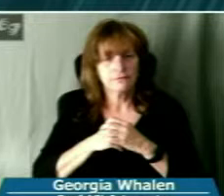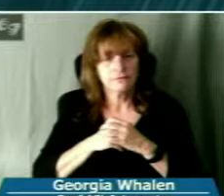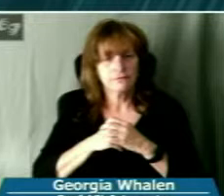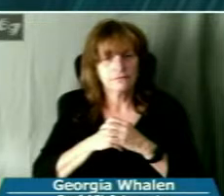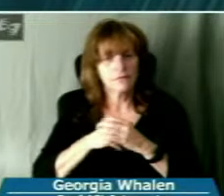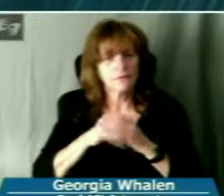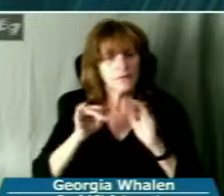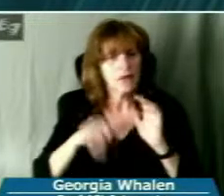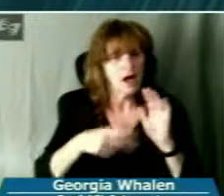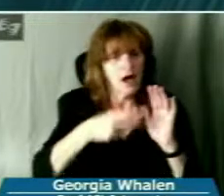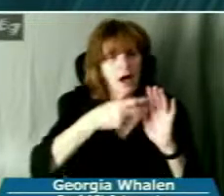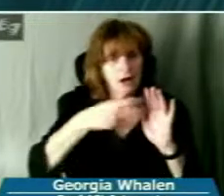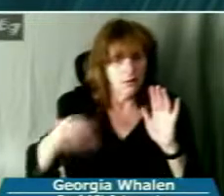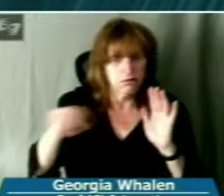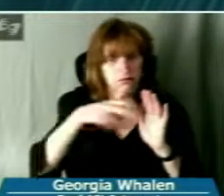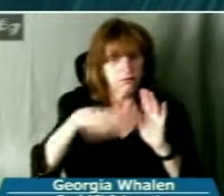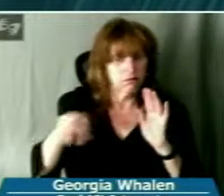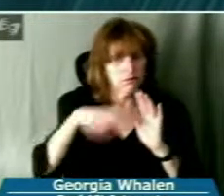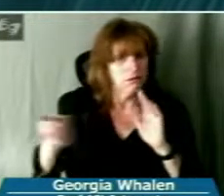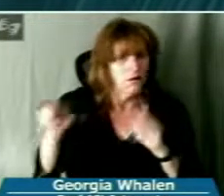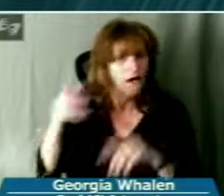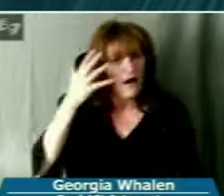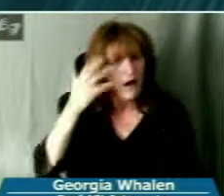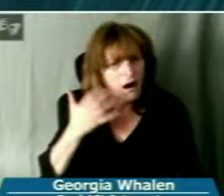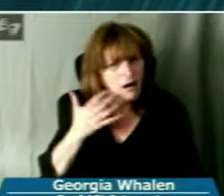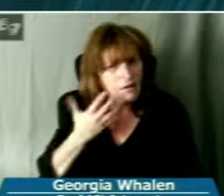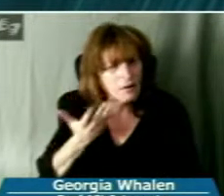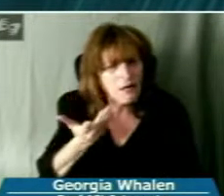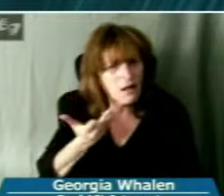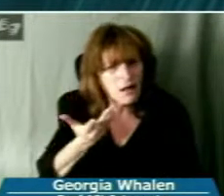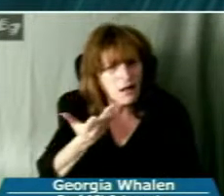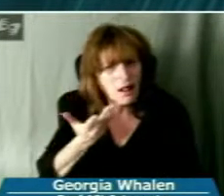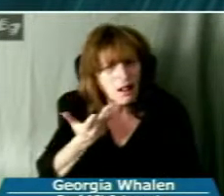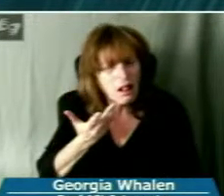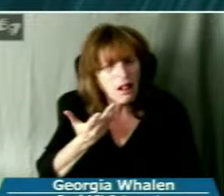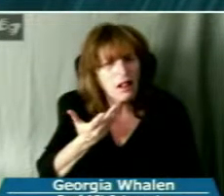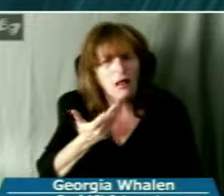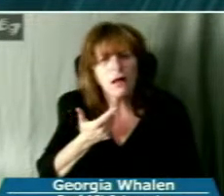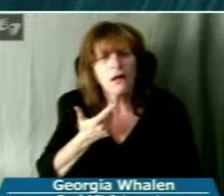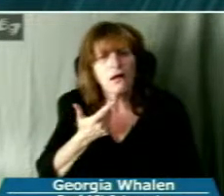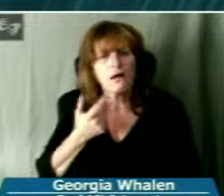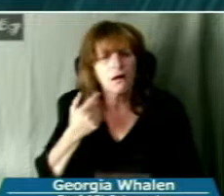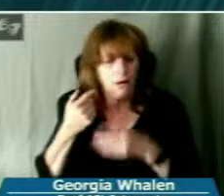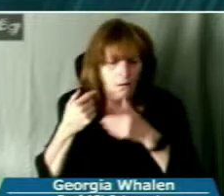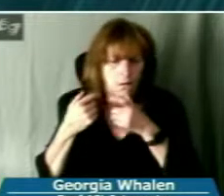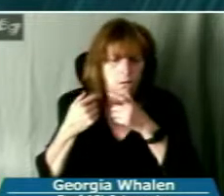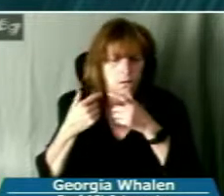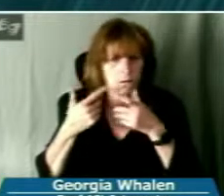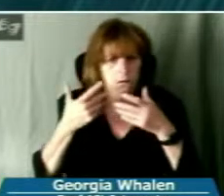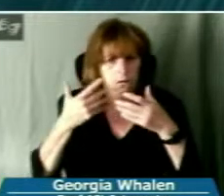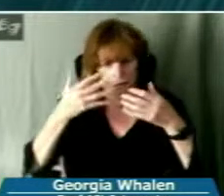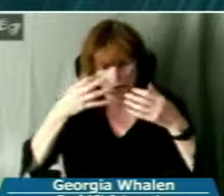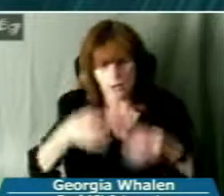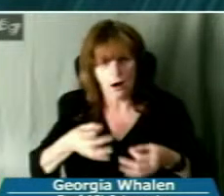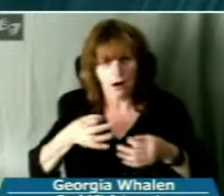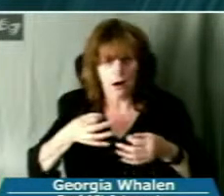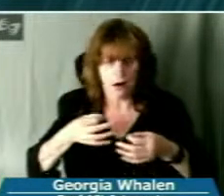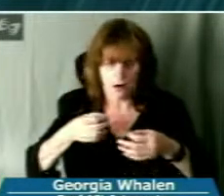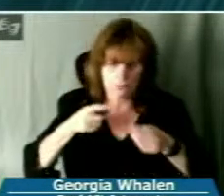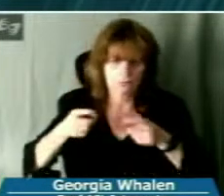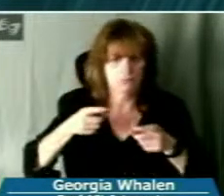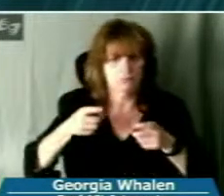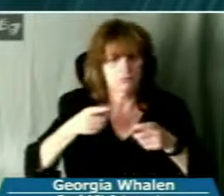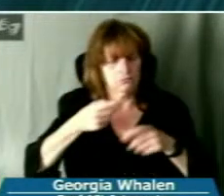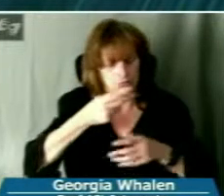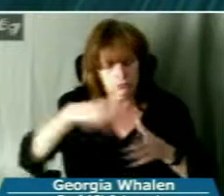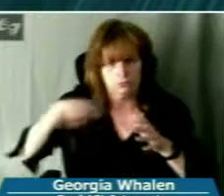know which authority was it, the city, was it public health, who was in charge of the evacuation, and